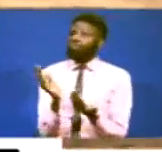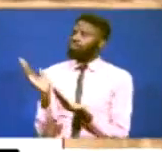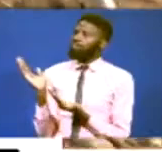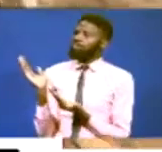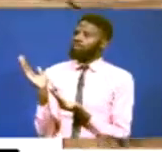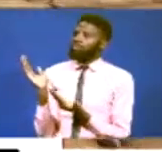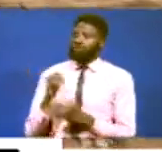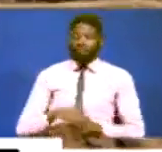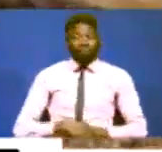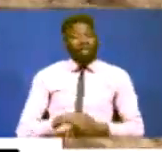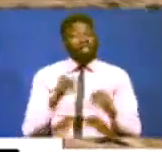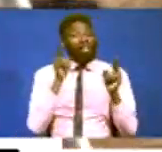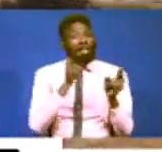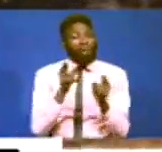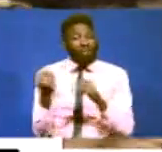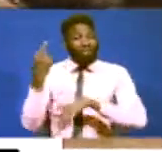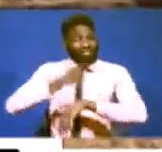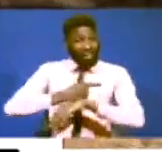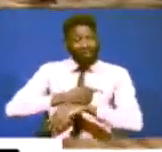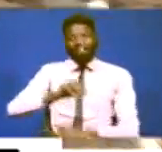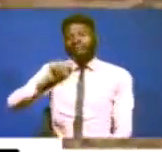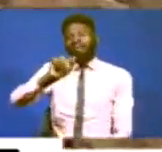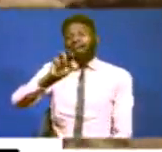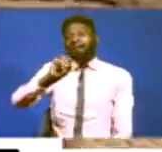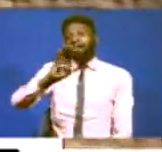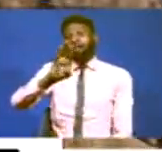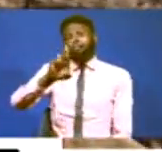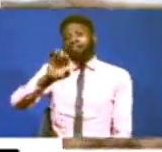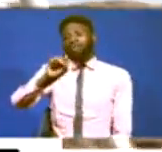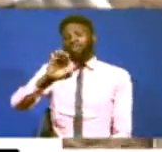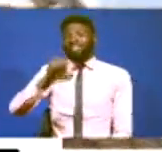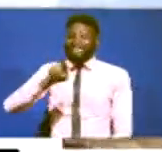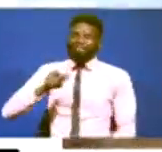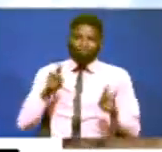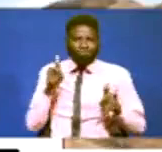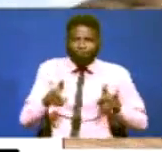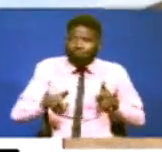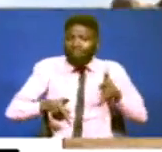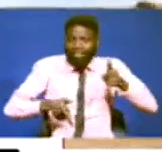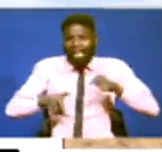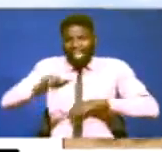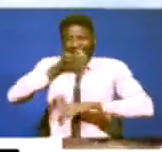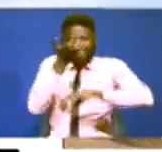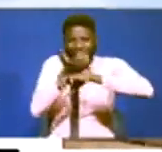On a normal day, Ambrose Kiptui, using his crutches, braves the rough terrain.